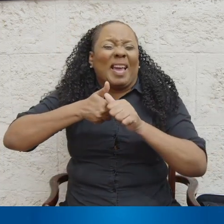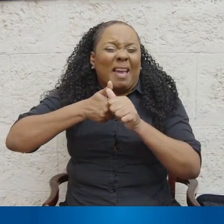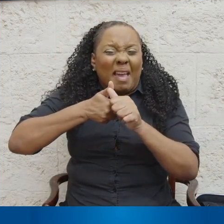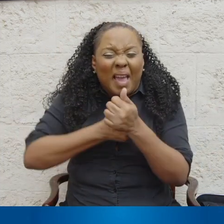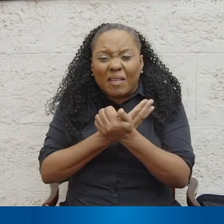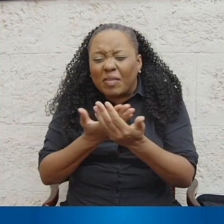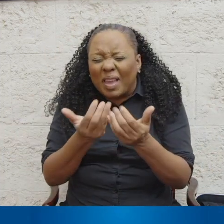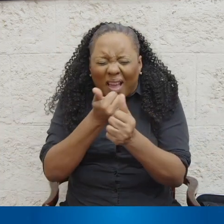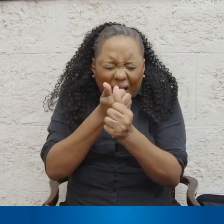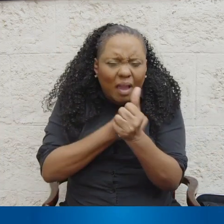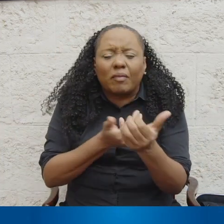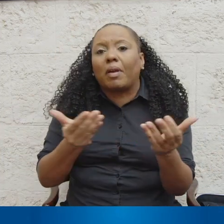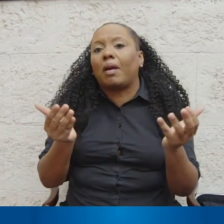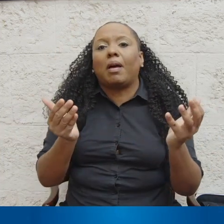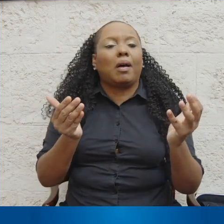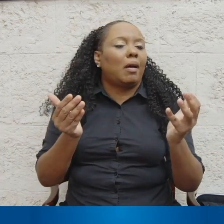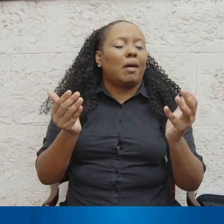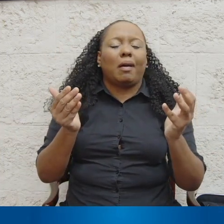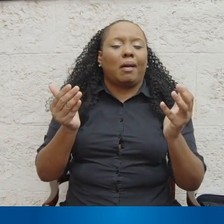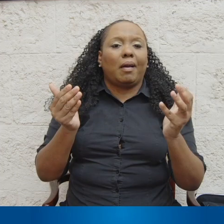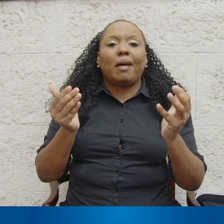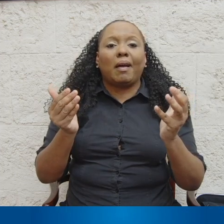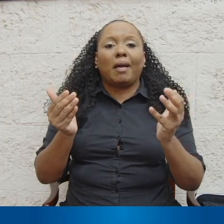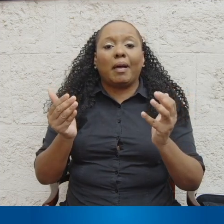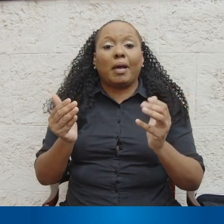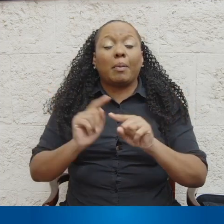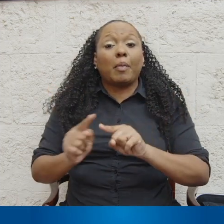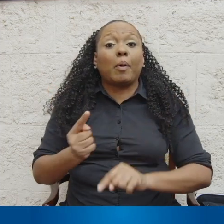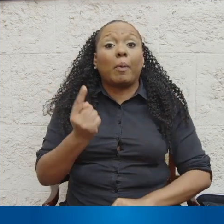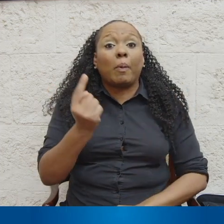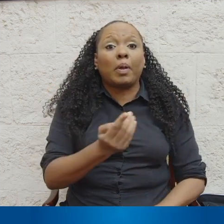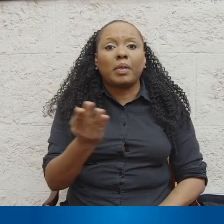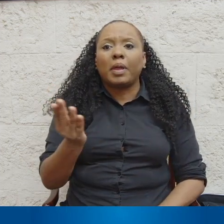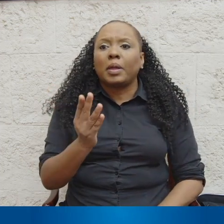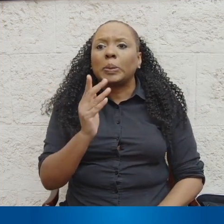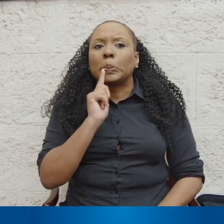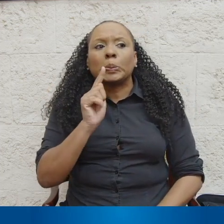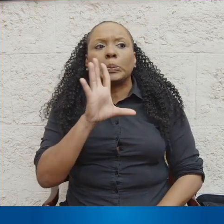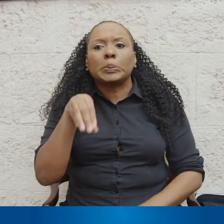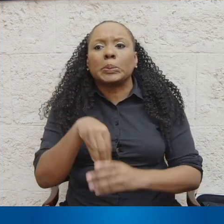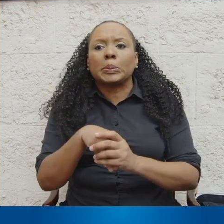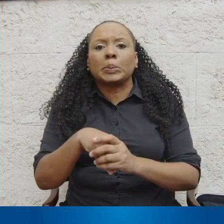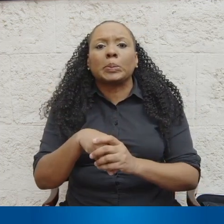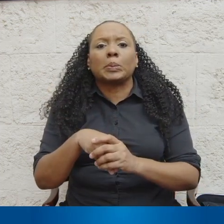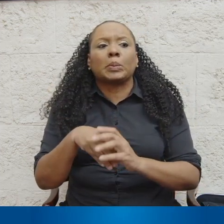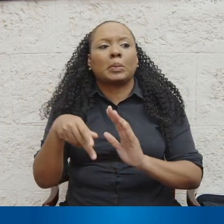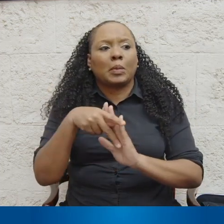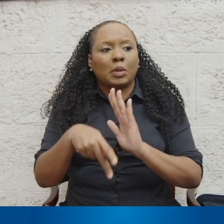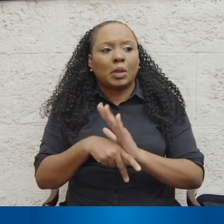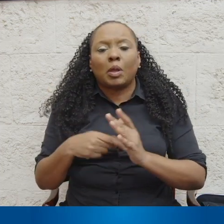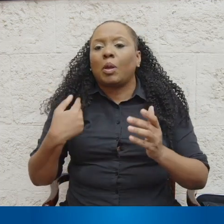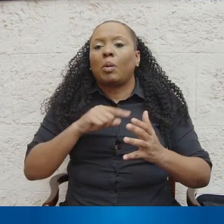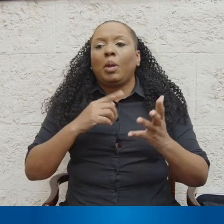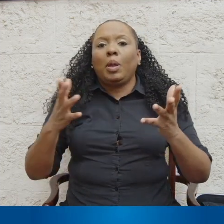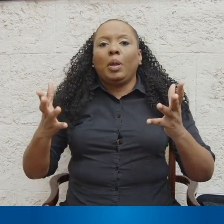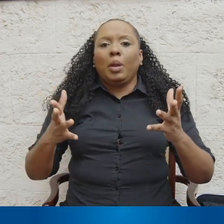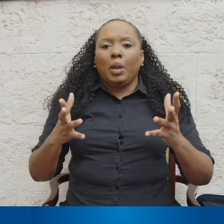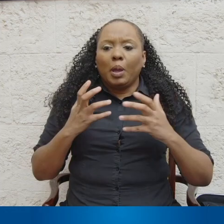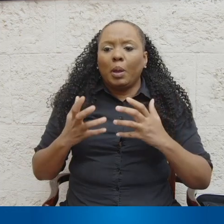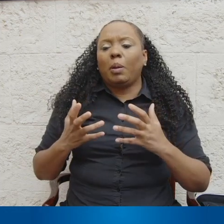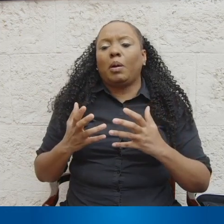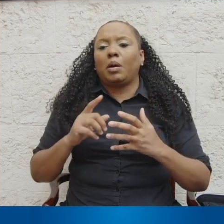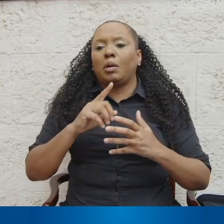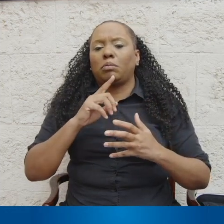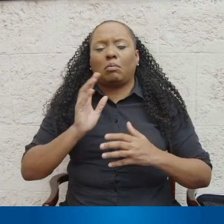one of the things that is embedded in the sports policy is the strengthening of national federations to get them to a level where they